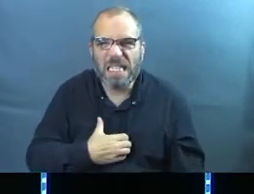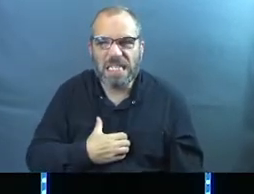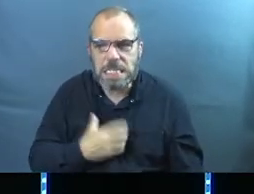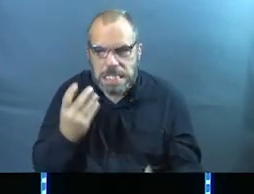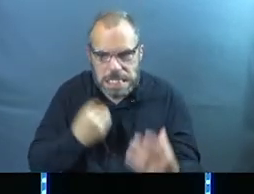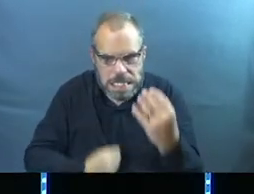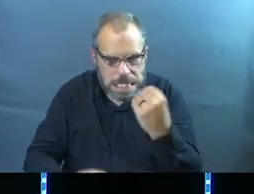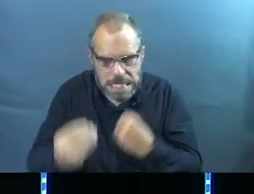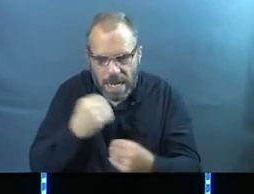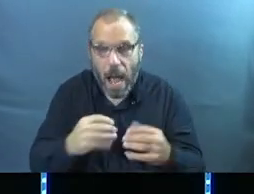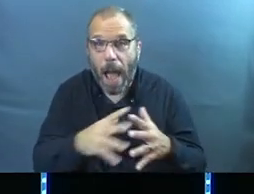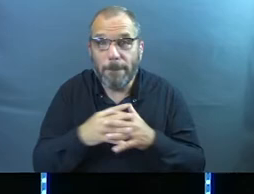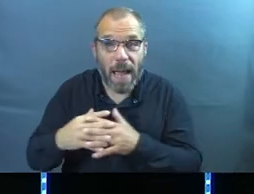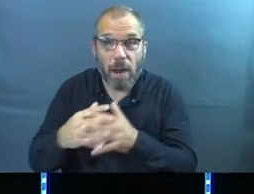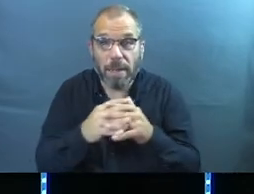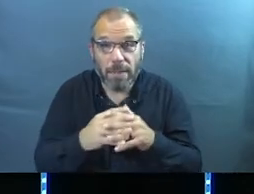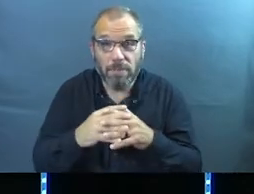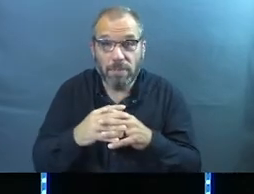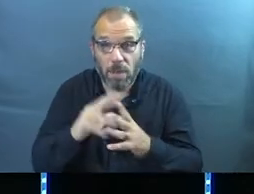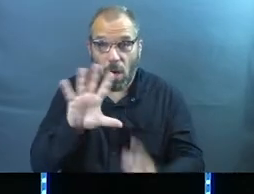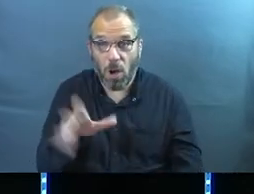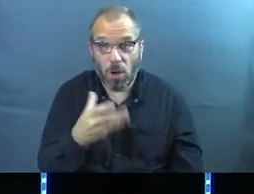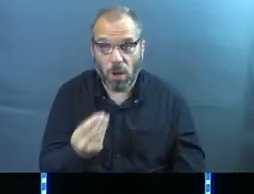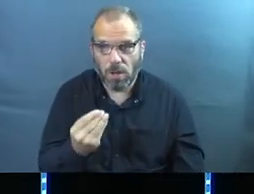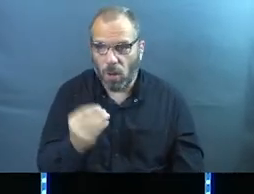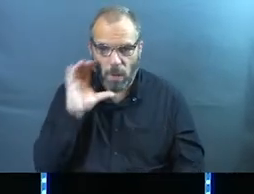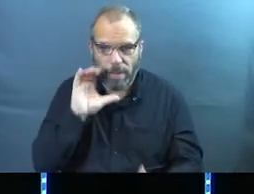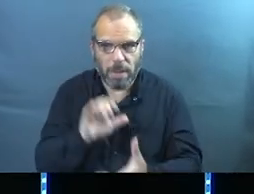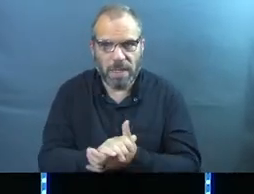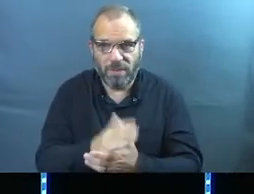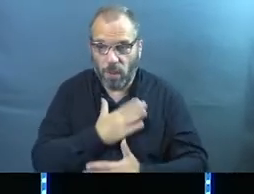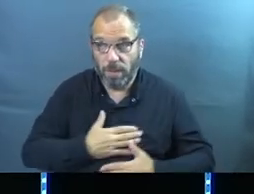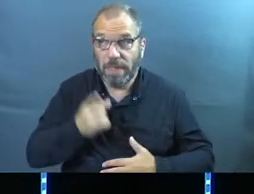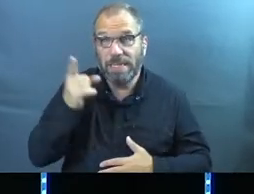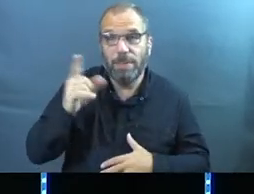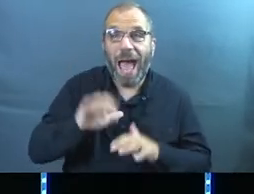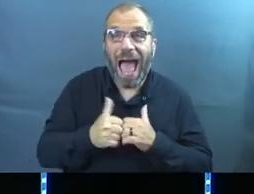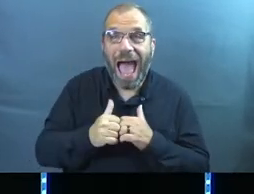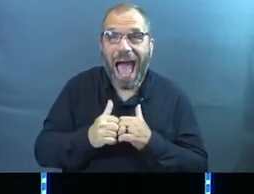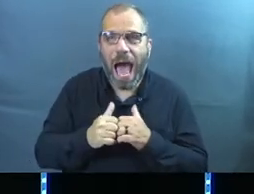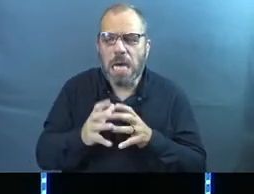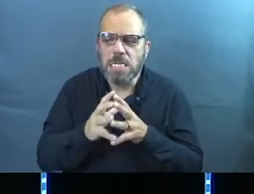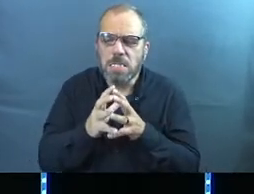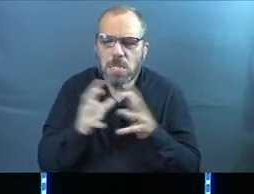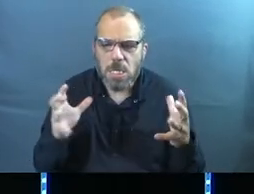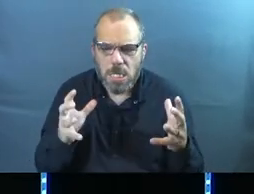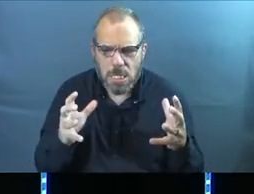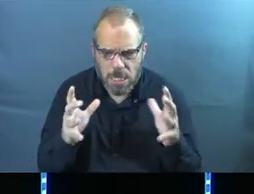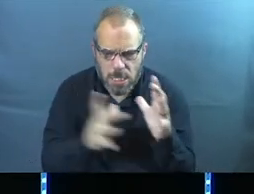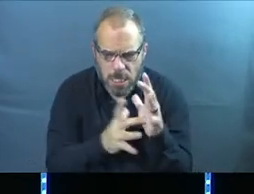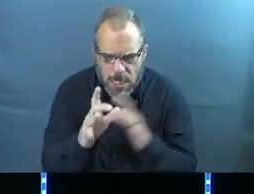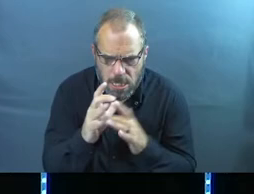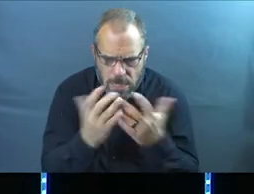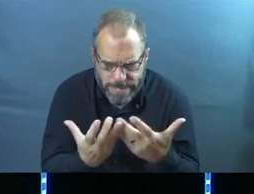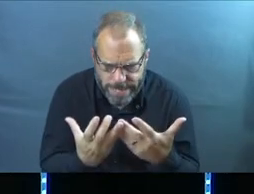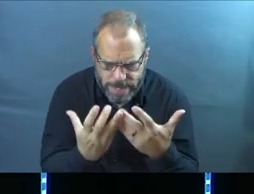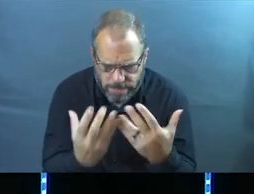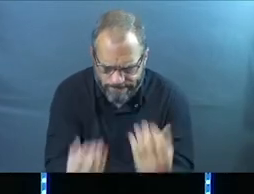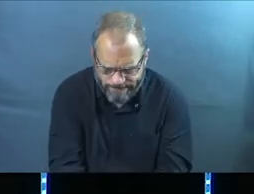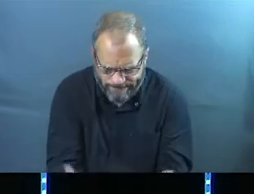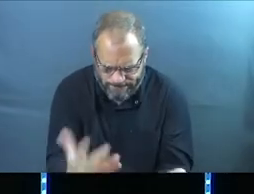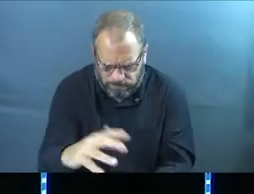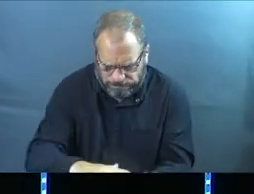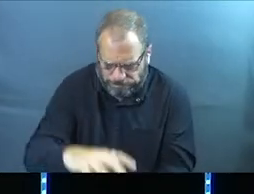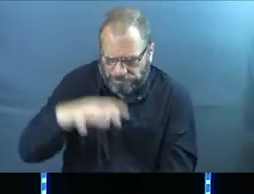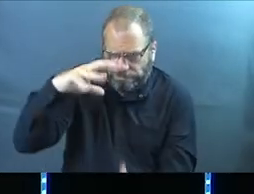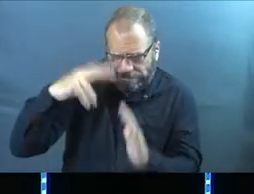Where in American culture, we're so convinced that we please God by bringing so much Bible content into our